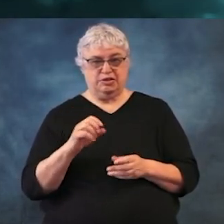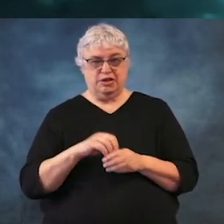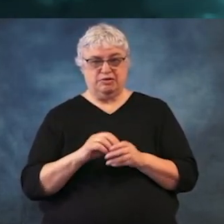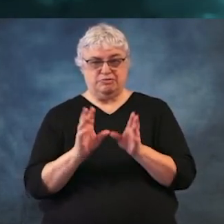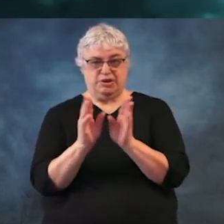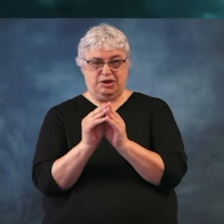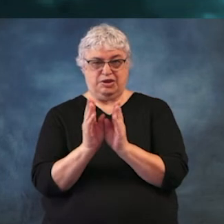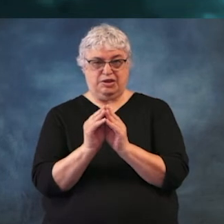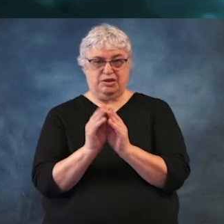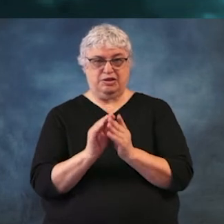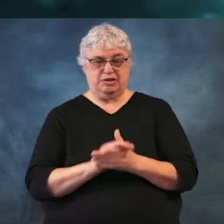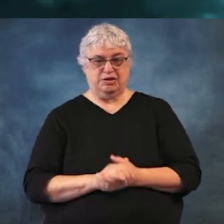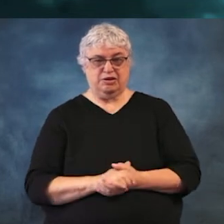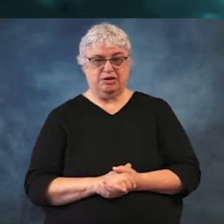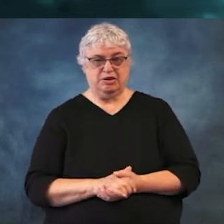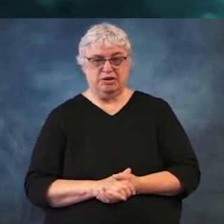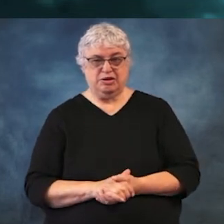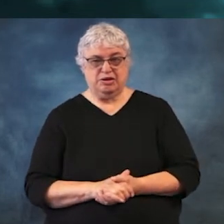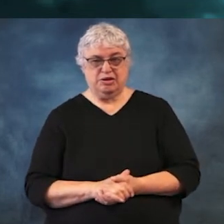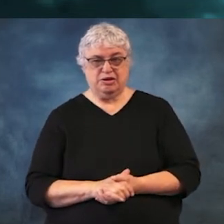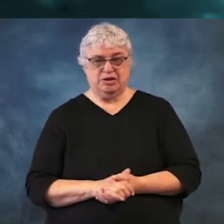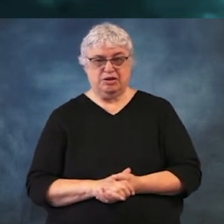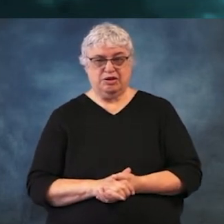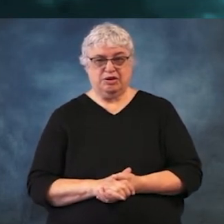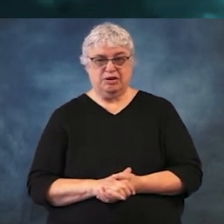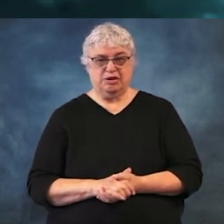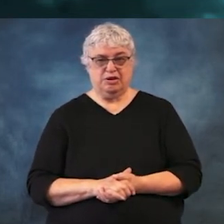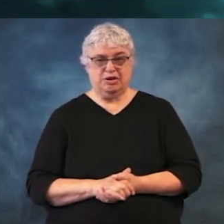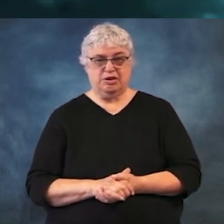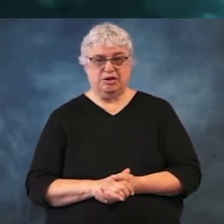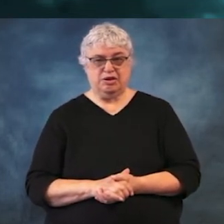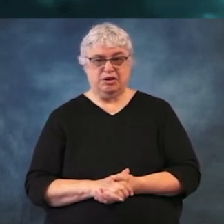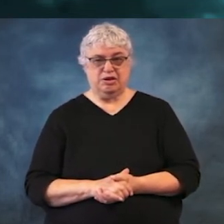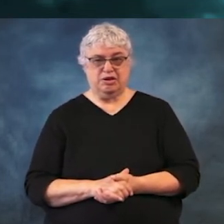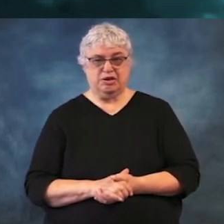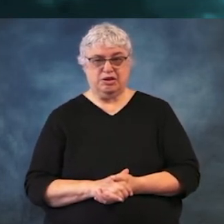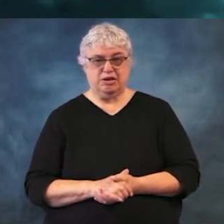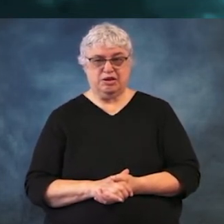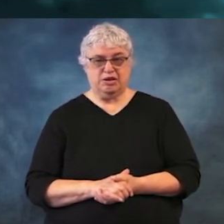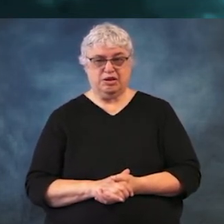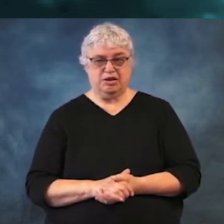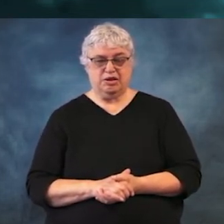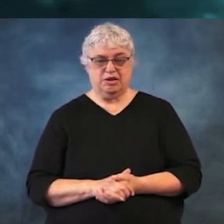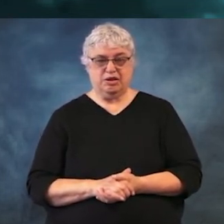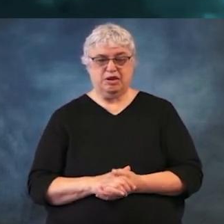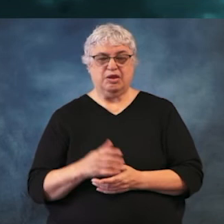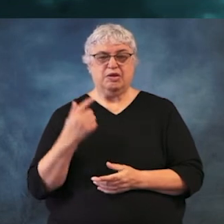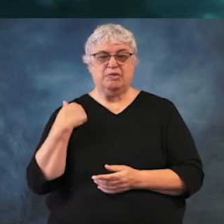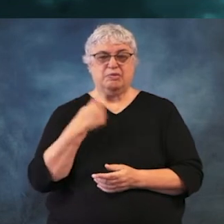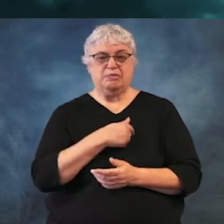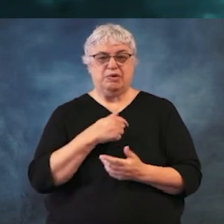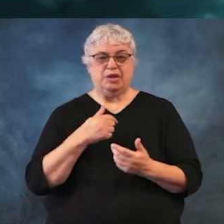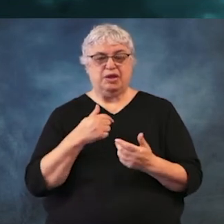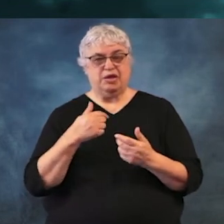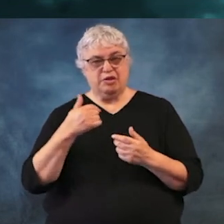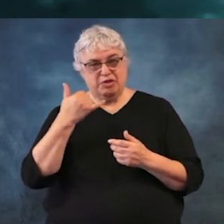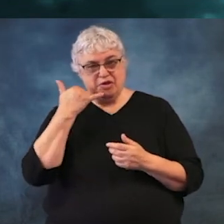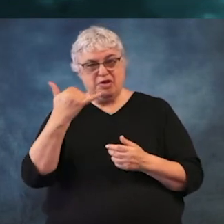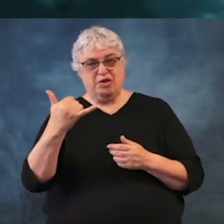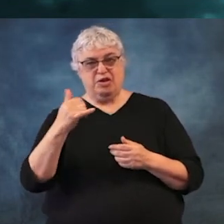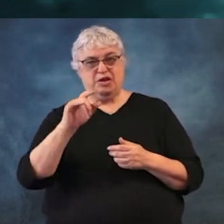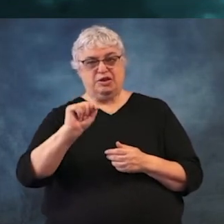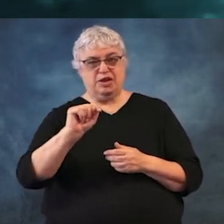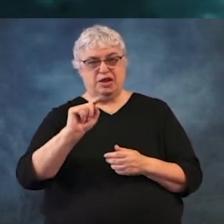meetings and stuff. So making sure that for when we're calling